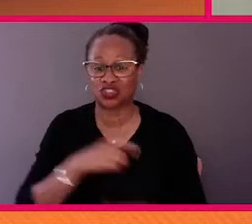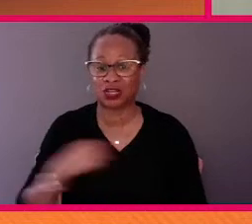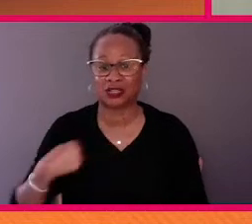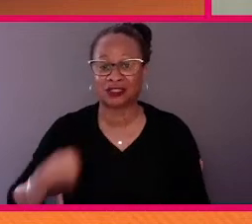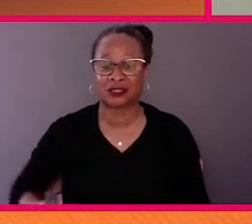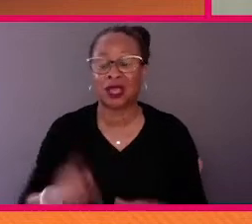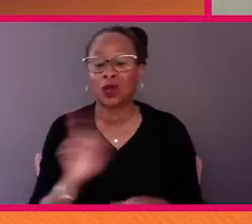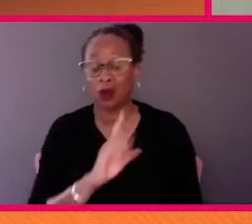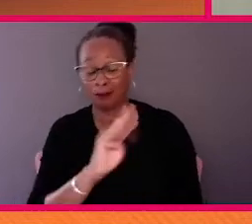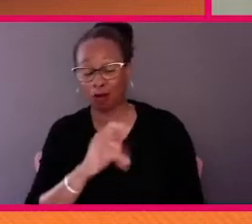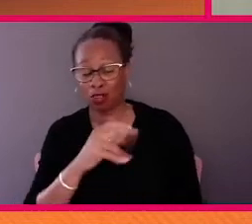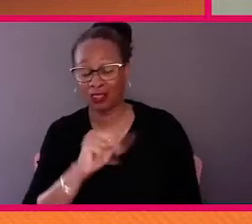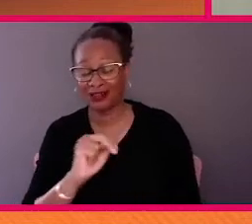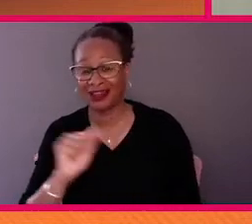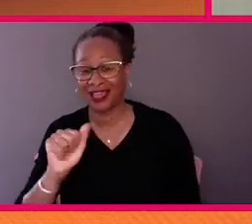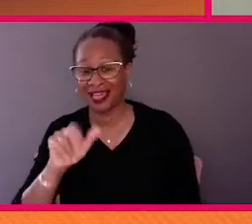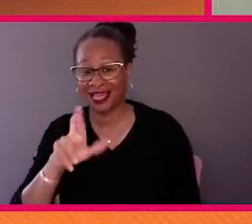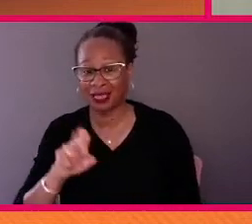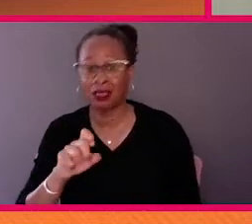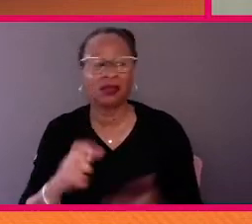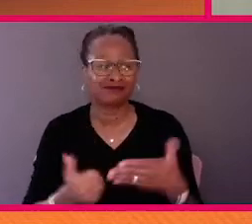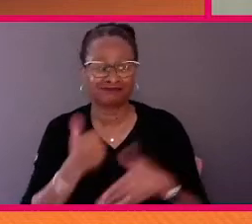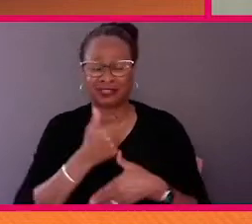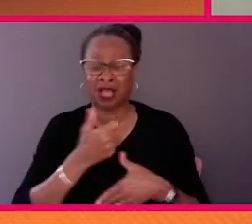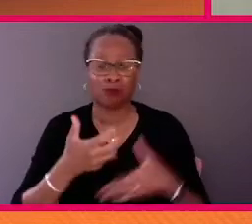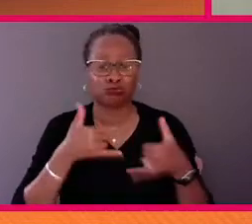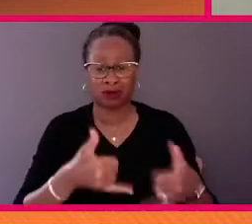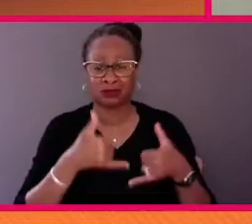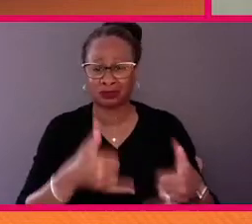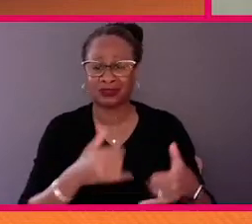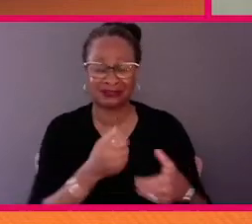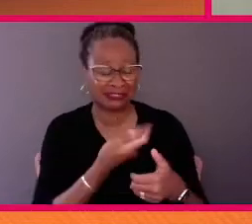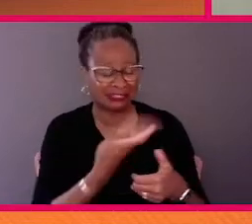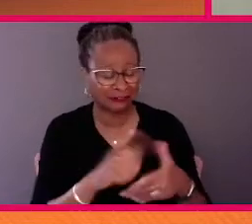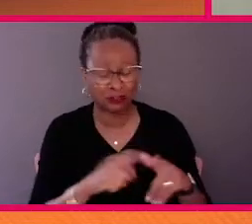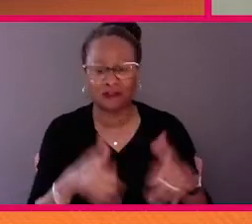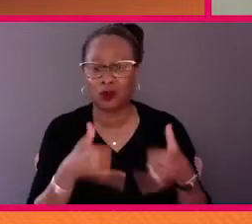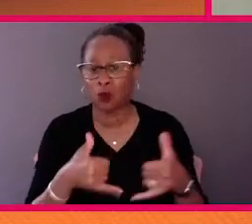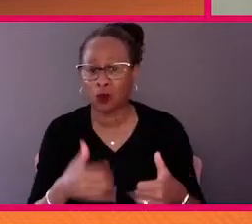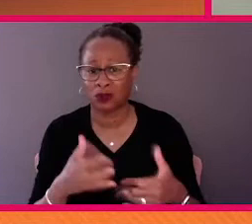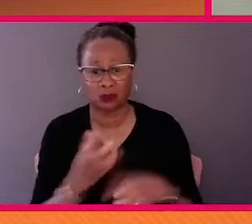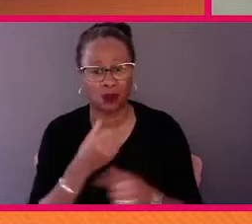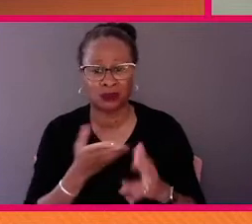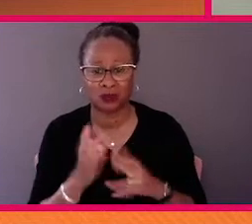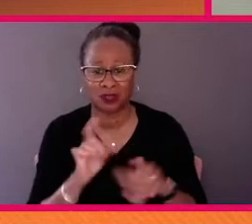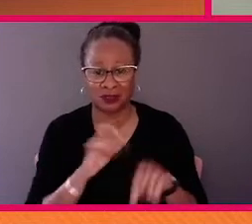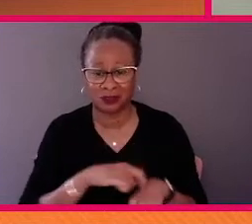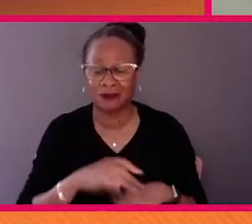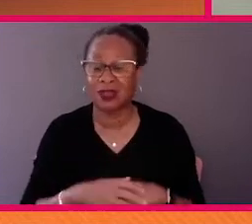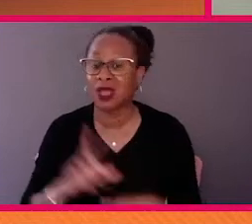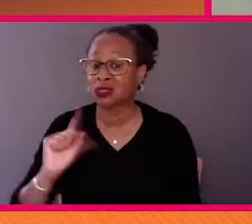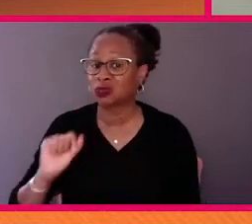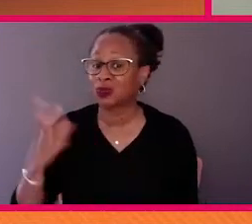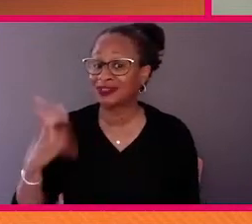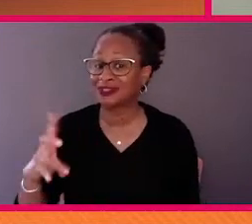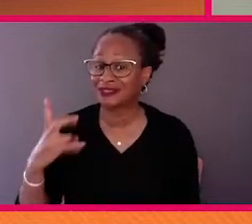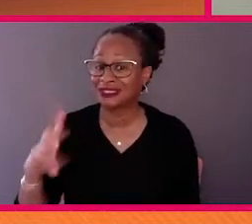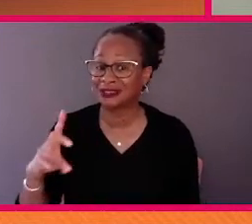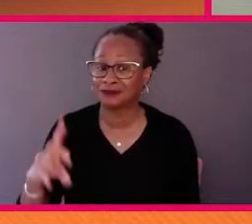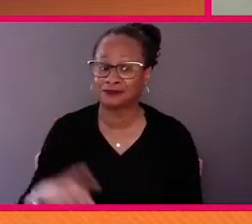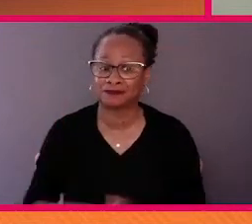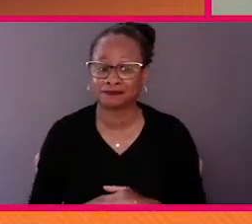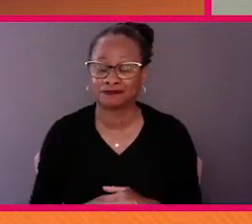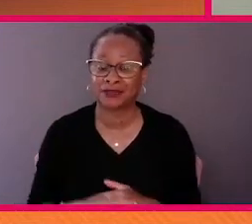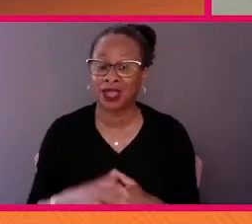won top prizes at Black Movie, NARA, China Independent, and others. In 2017,